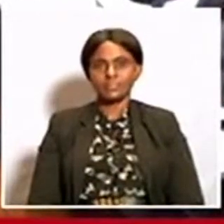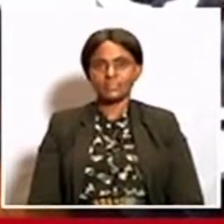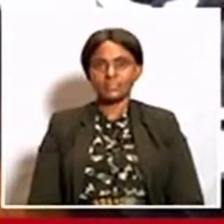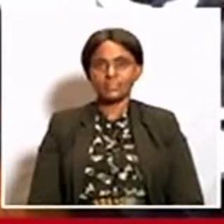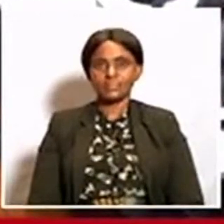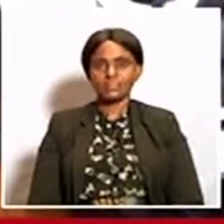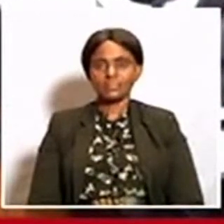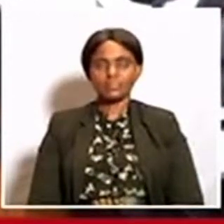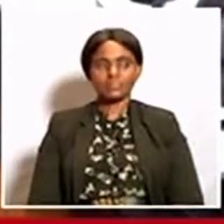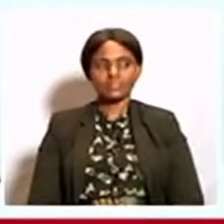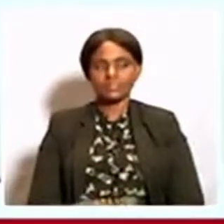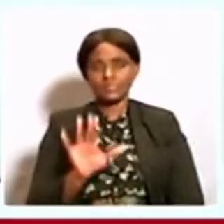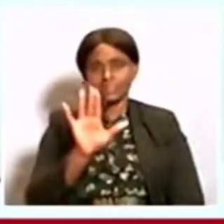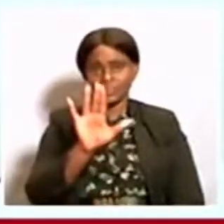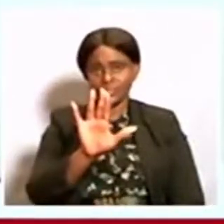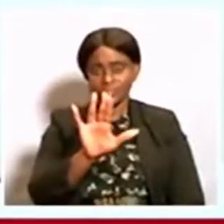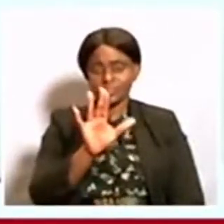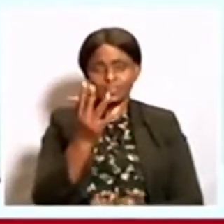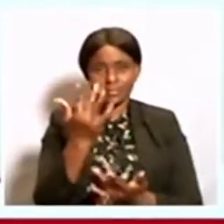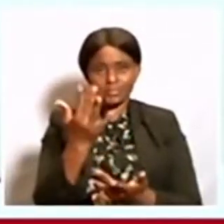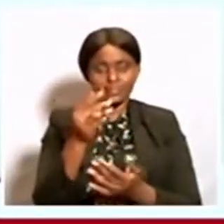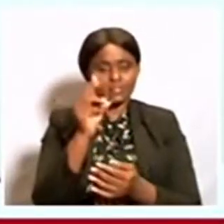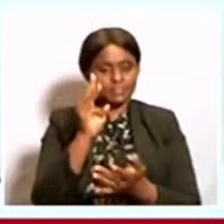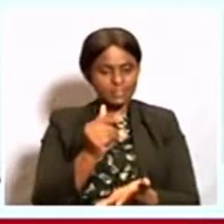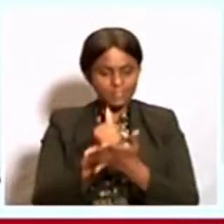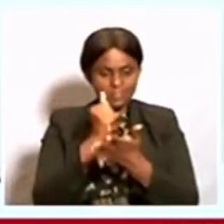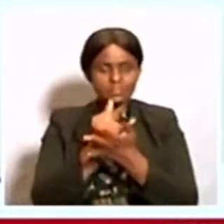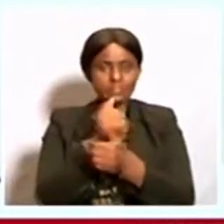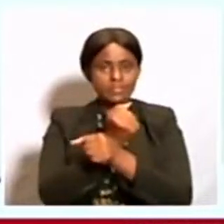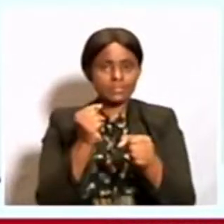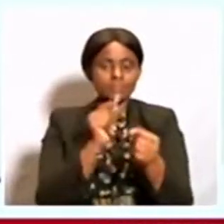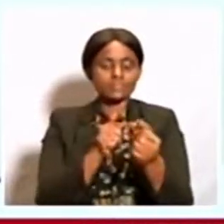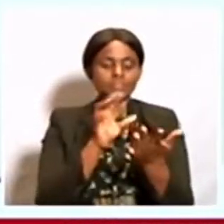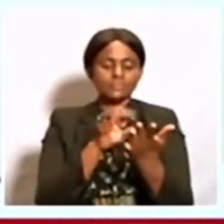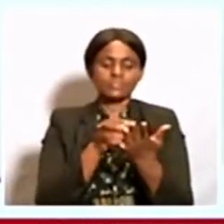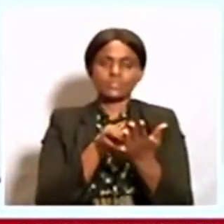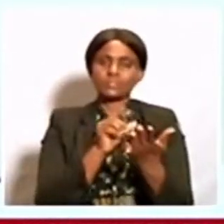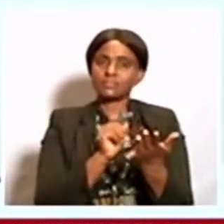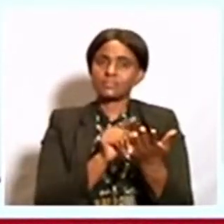I'm still struggling to get that document.